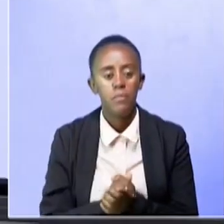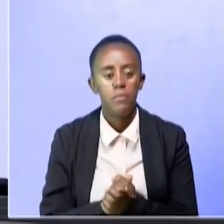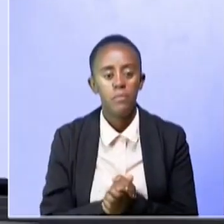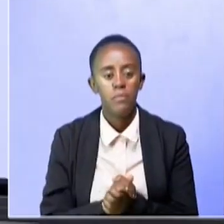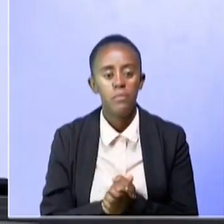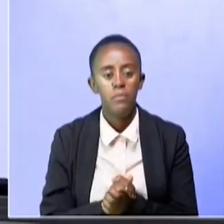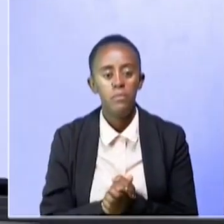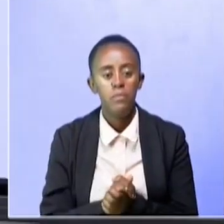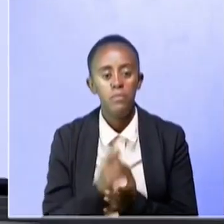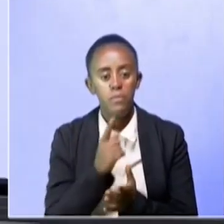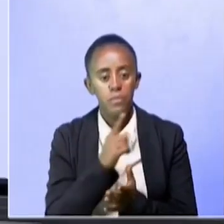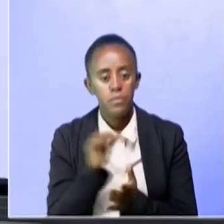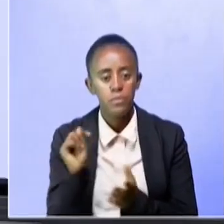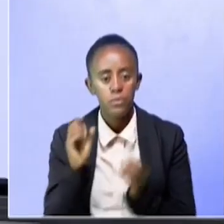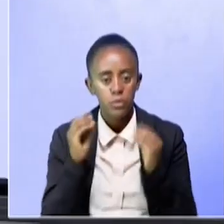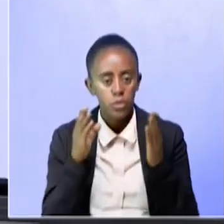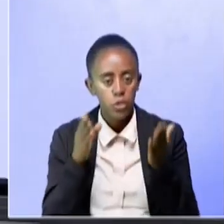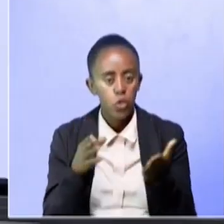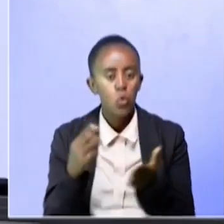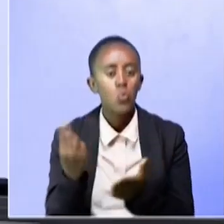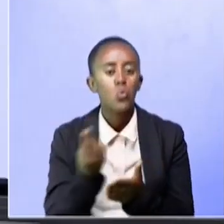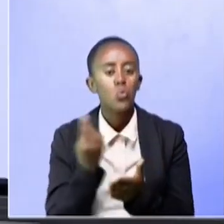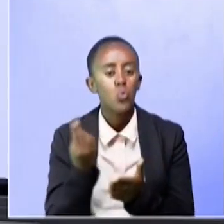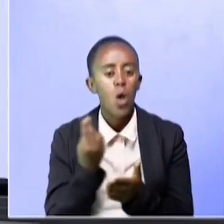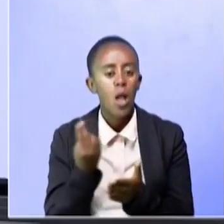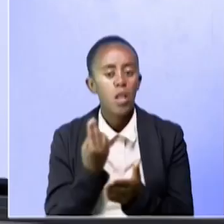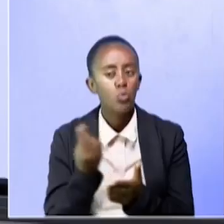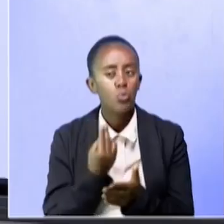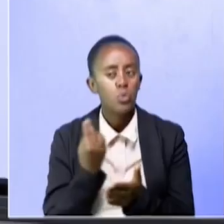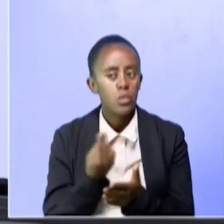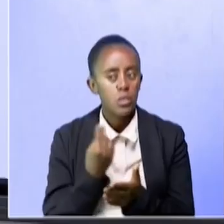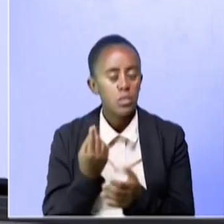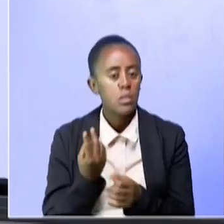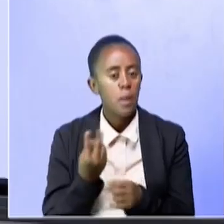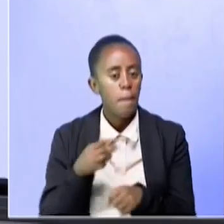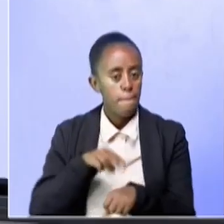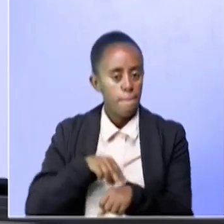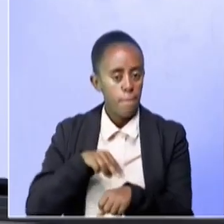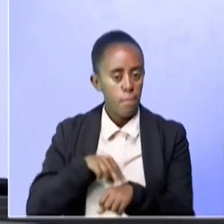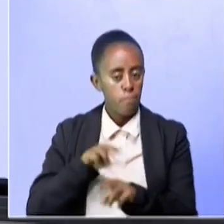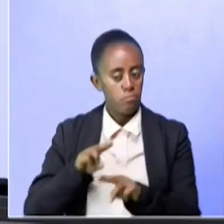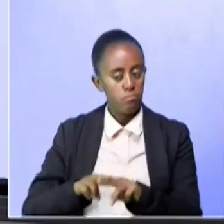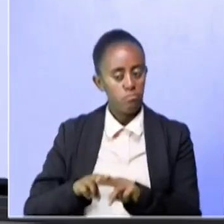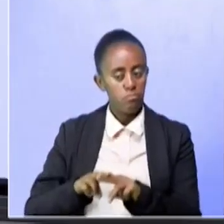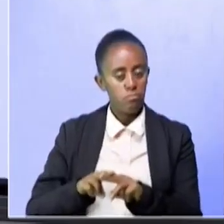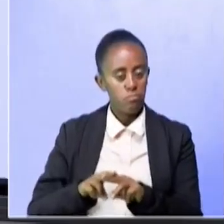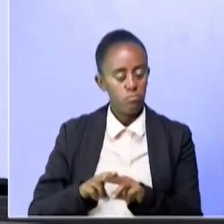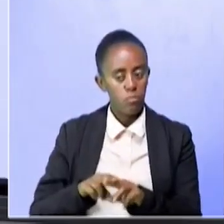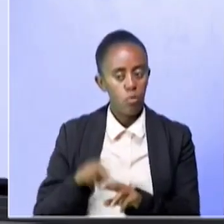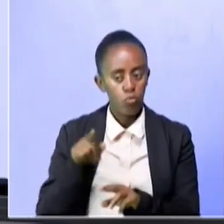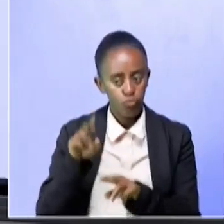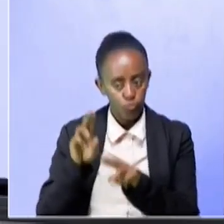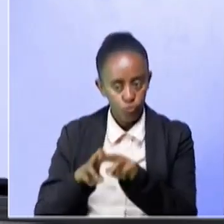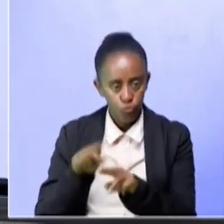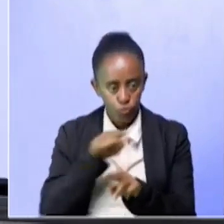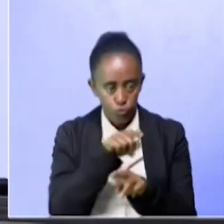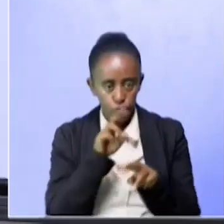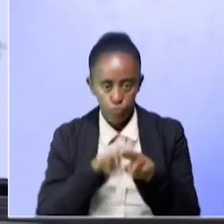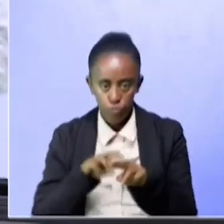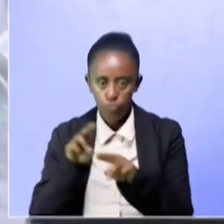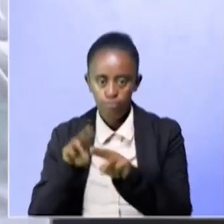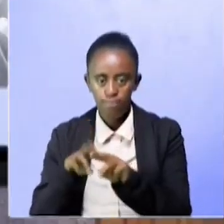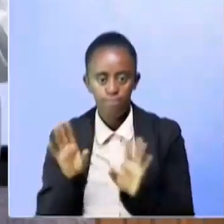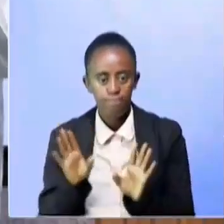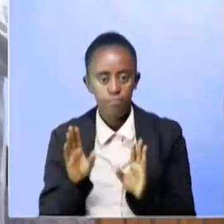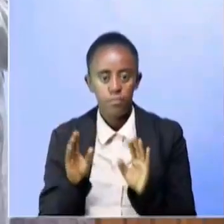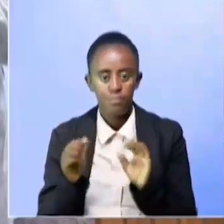The teachers usually use permanent seat for the students. I mean that not